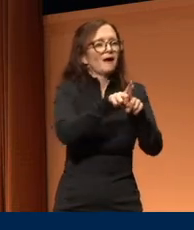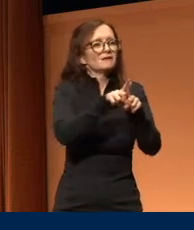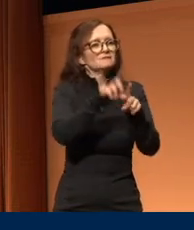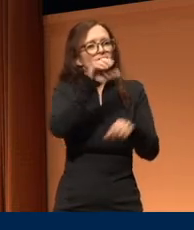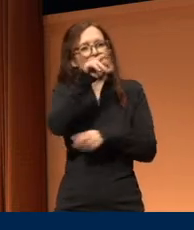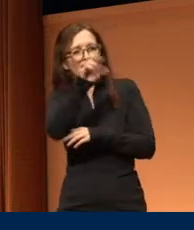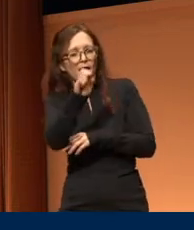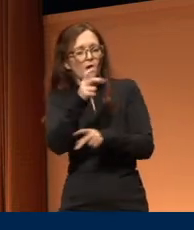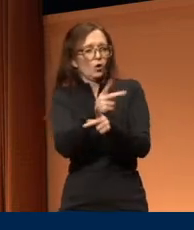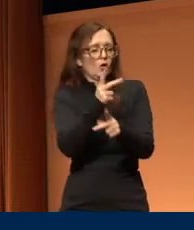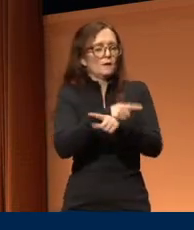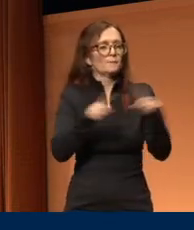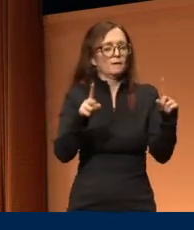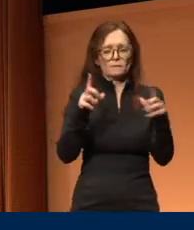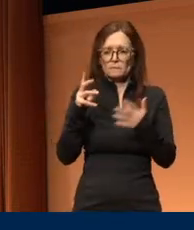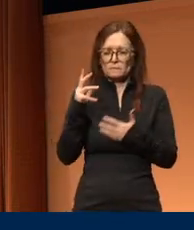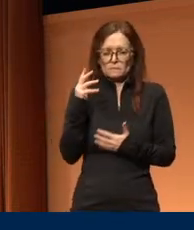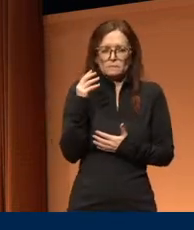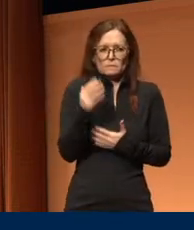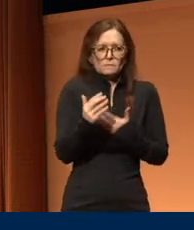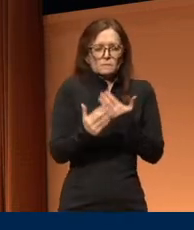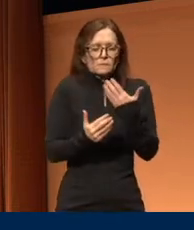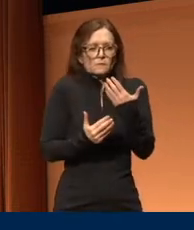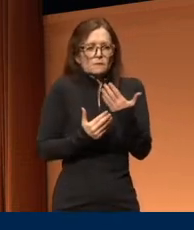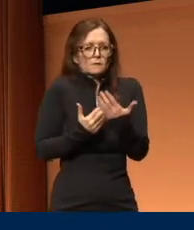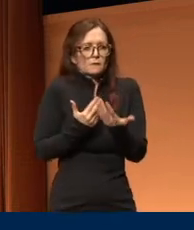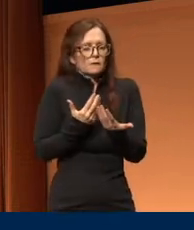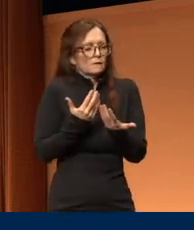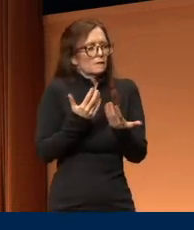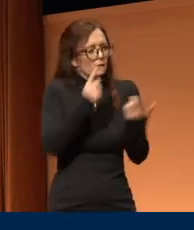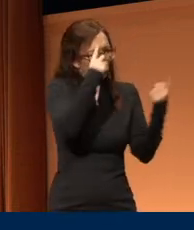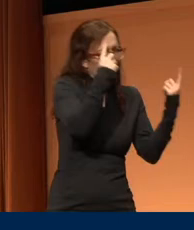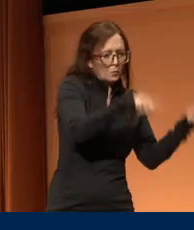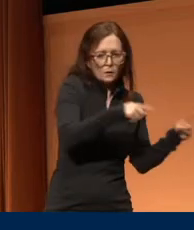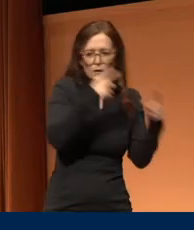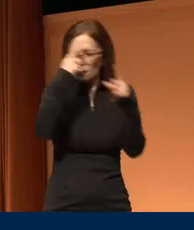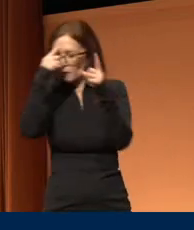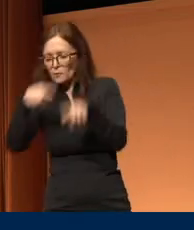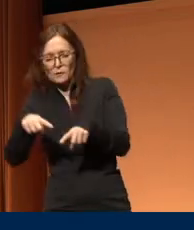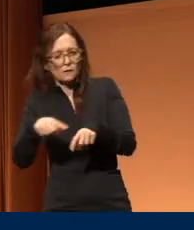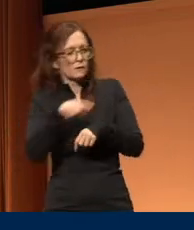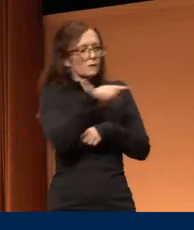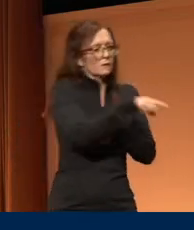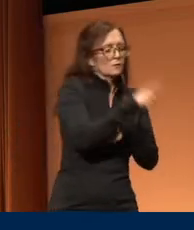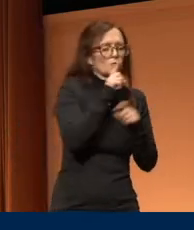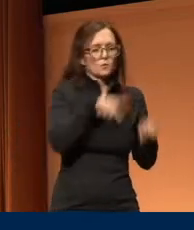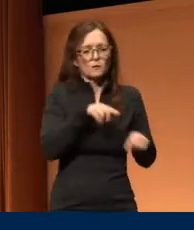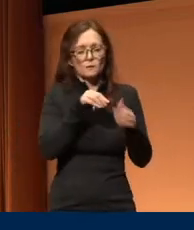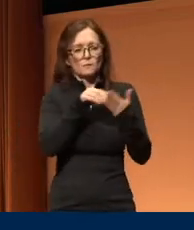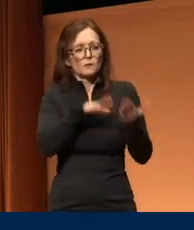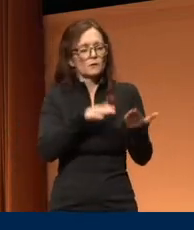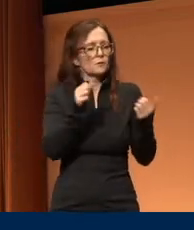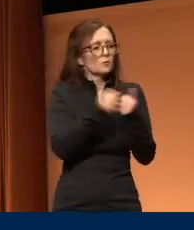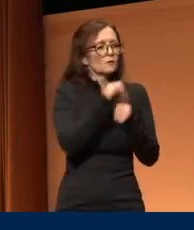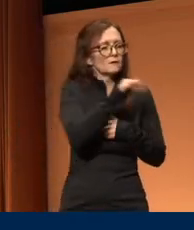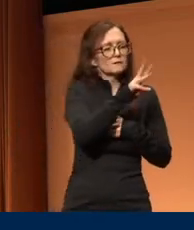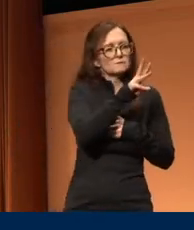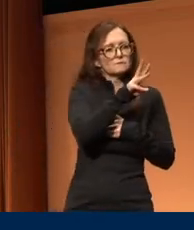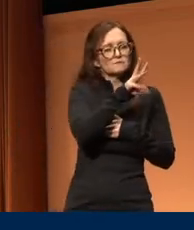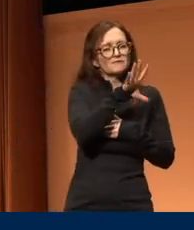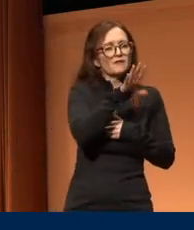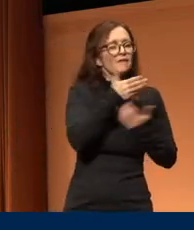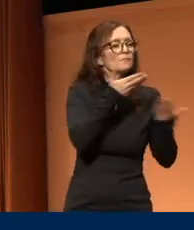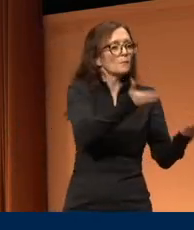And yet, over time, a form of consensus emerged. The citizens' final report, along with their 65